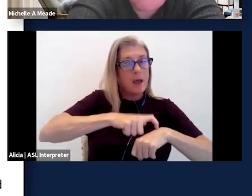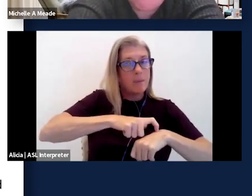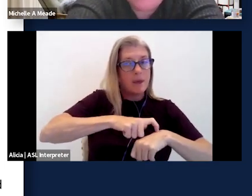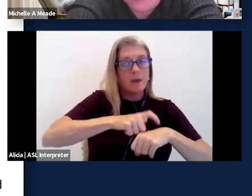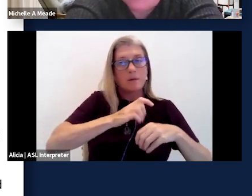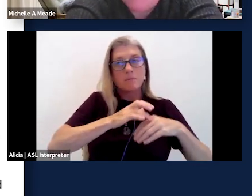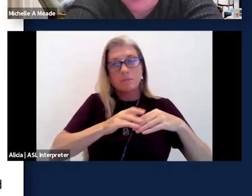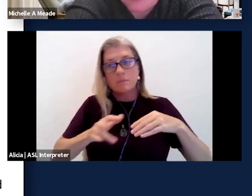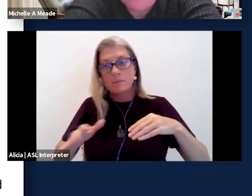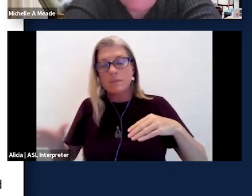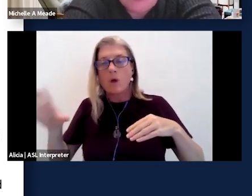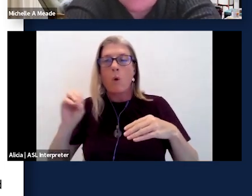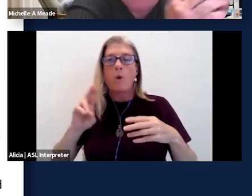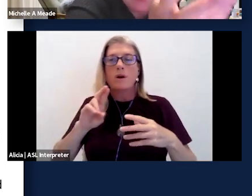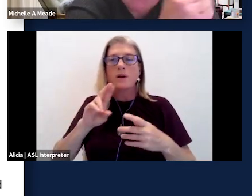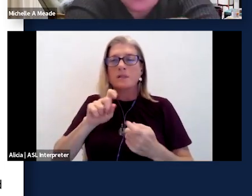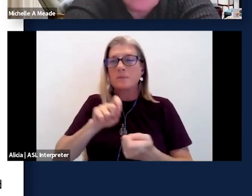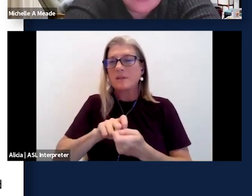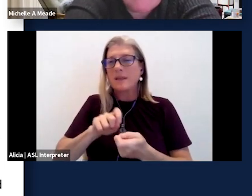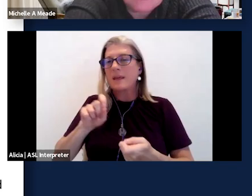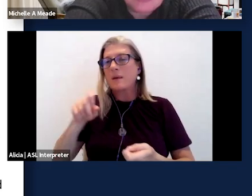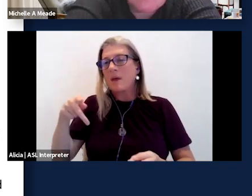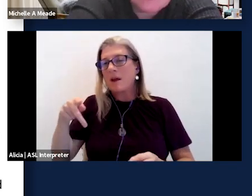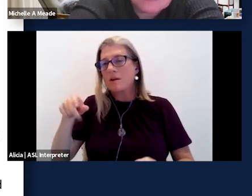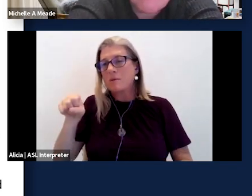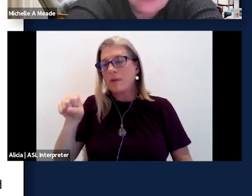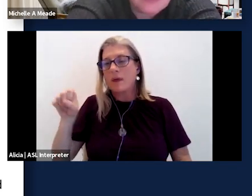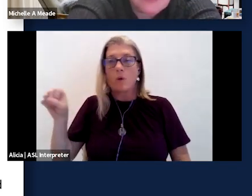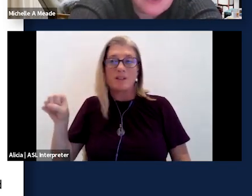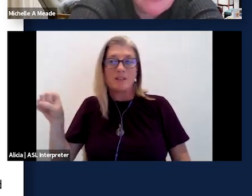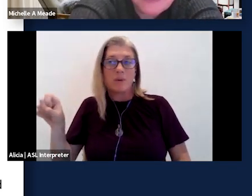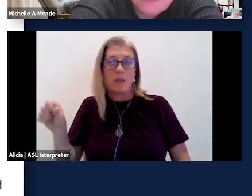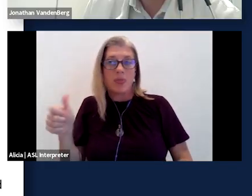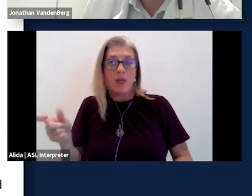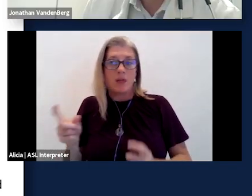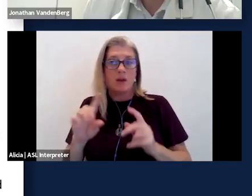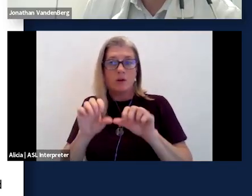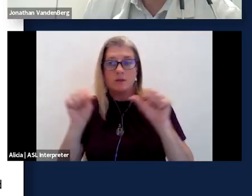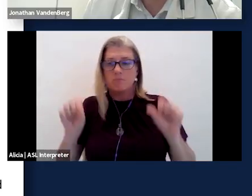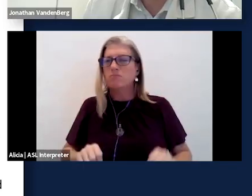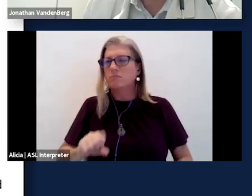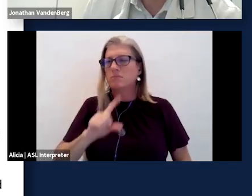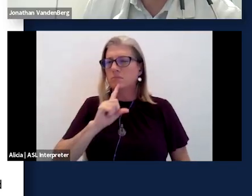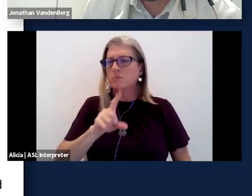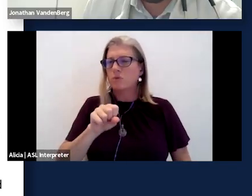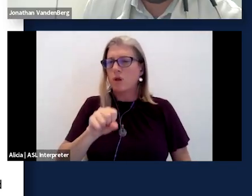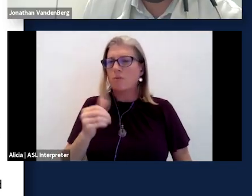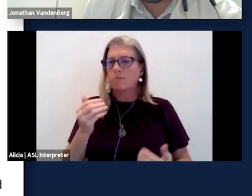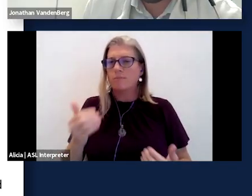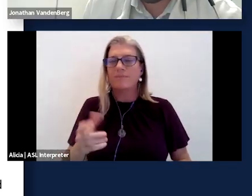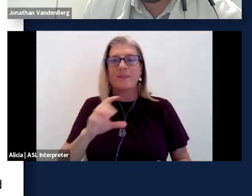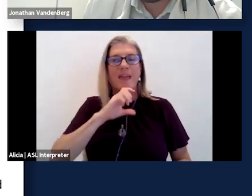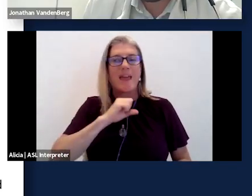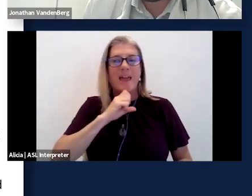certain sympathetic or parasympathetic or any of these other systems that you use? Yeah, sure. So aging